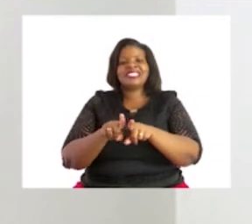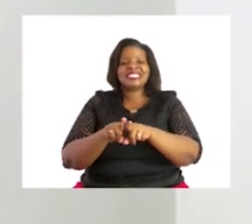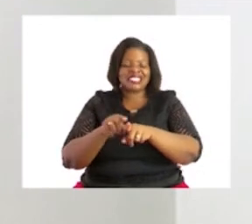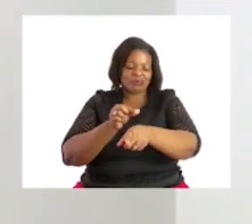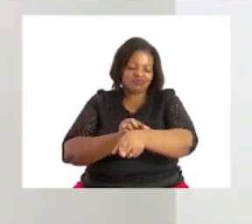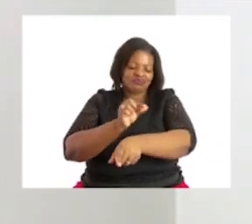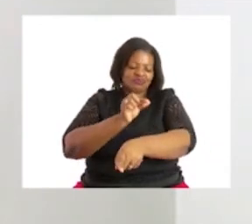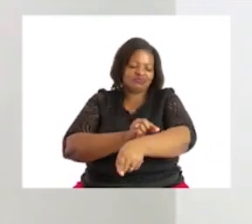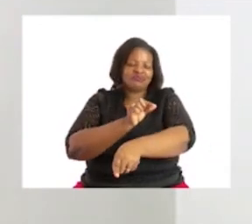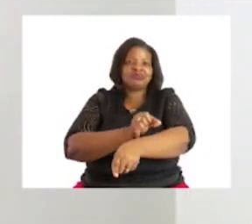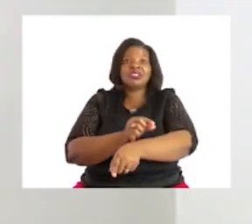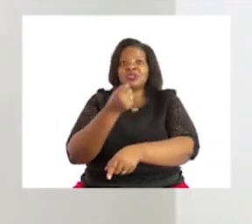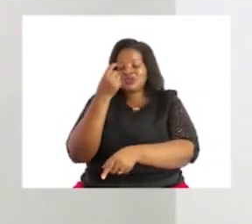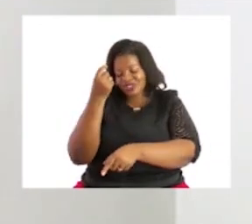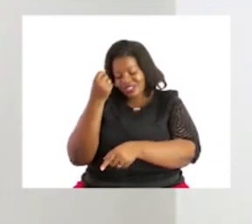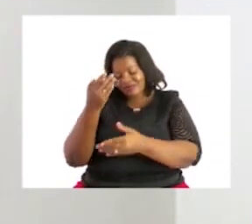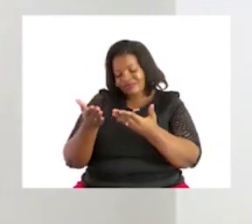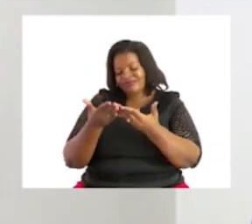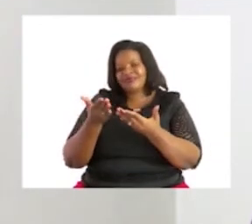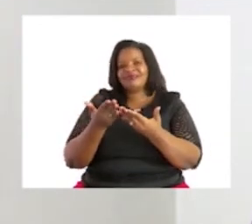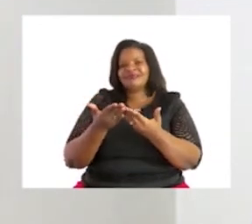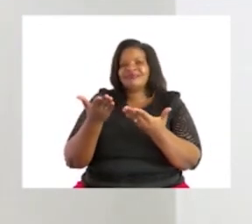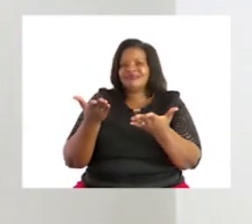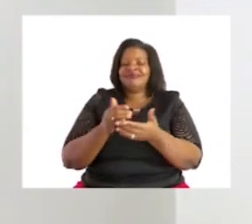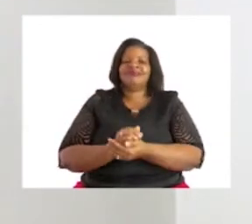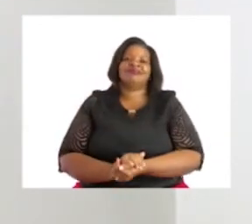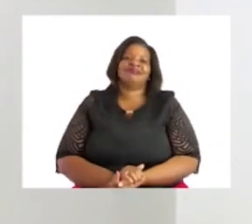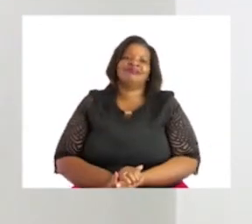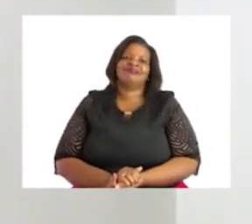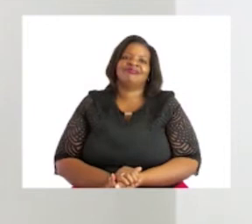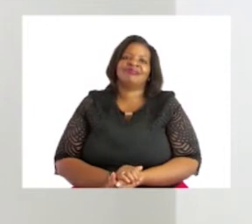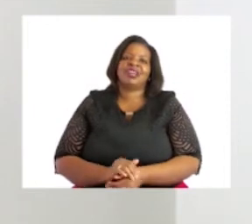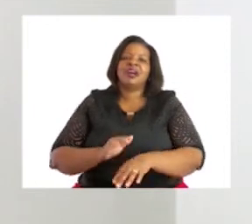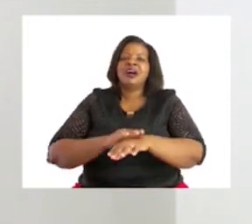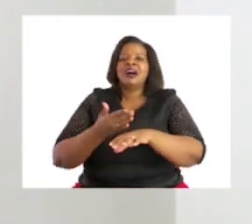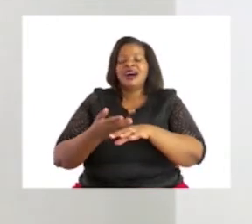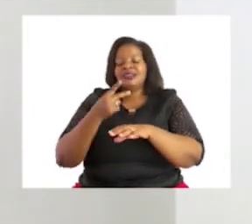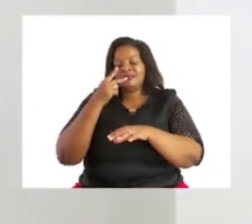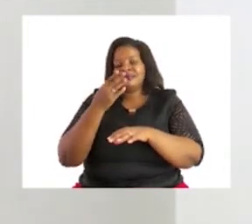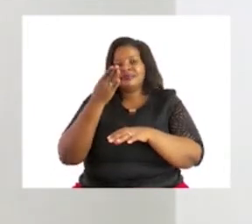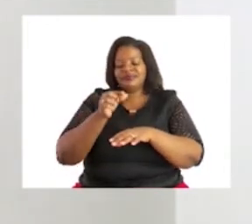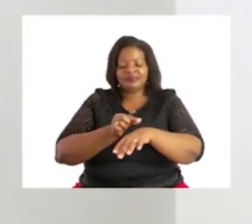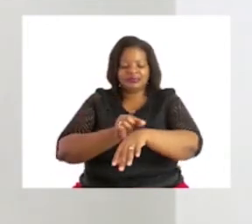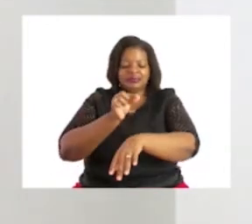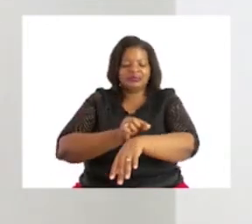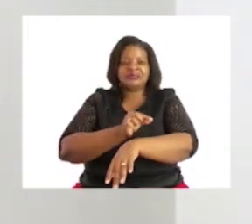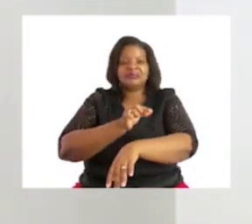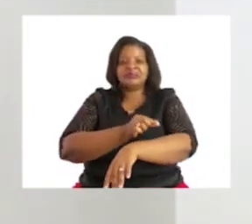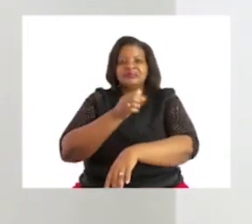to understand this much and much better. So if you look at this abacus, I